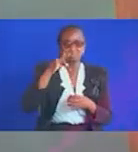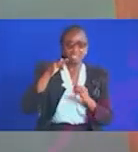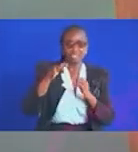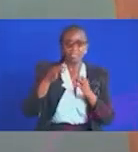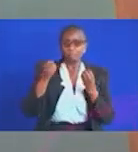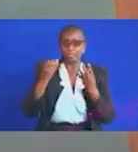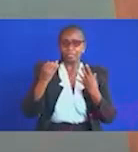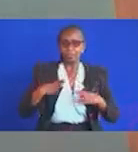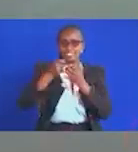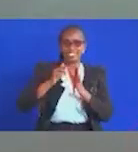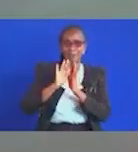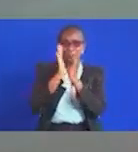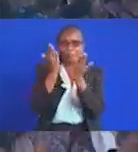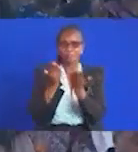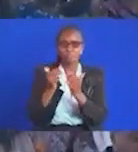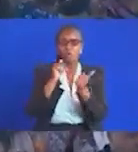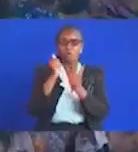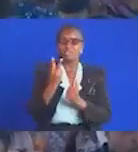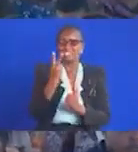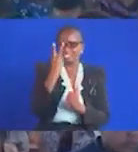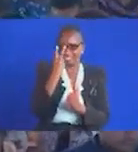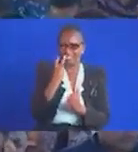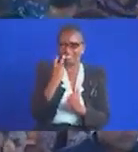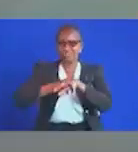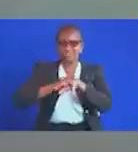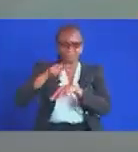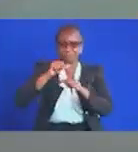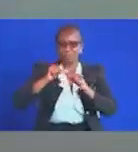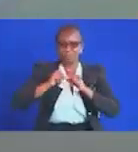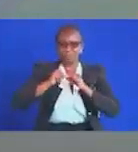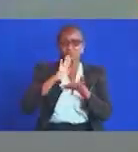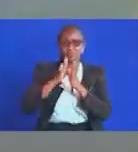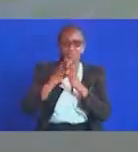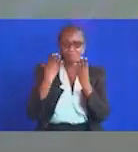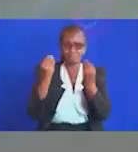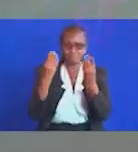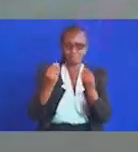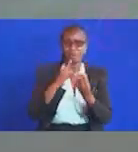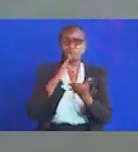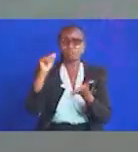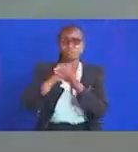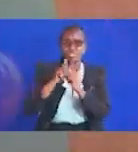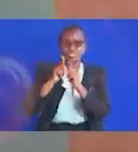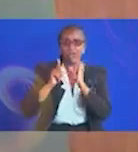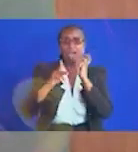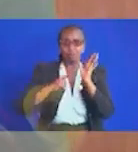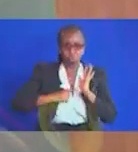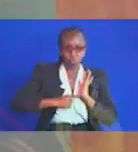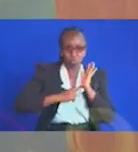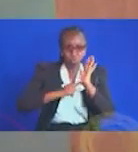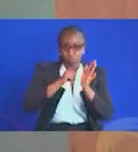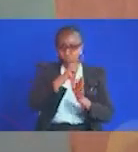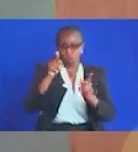contacted extra capture of error. It's very delicate so that we all understand